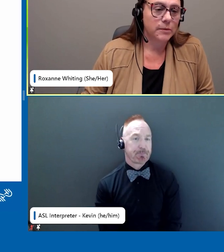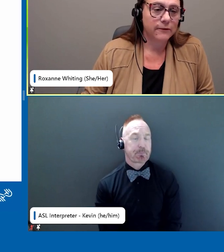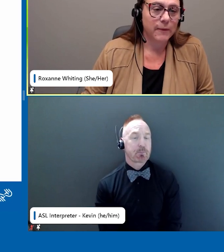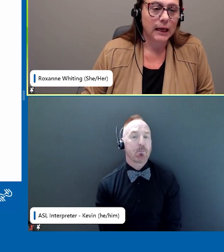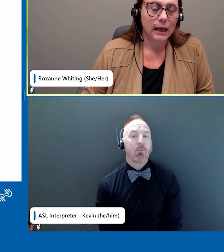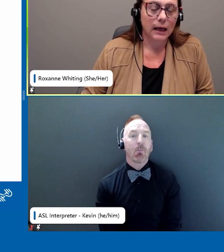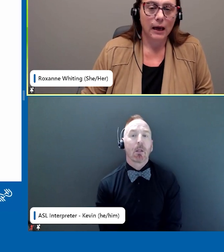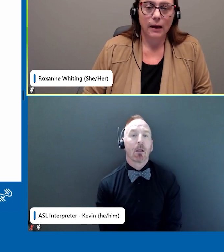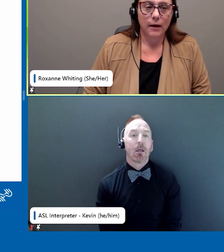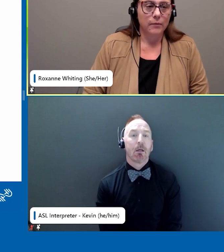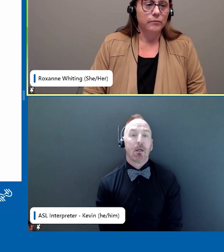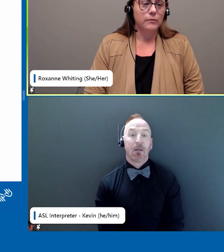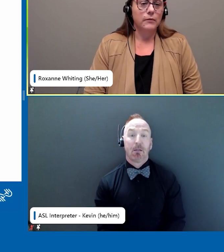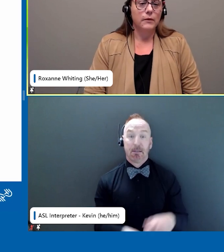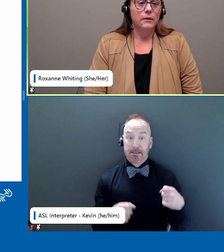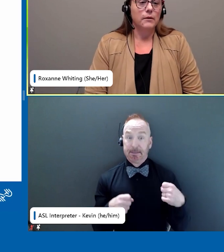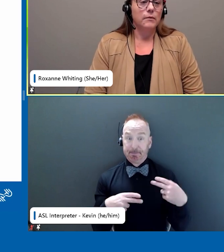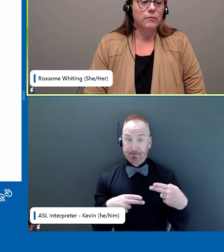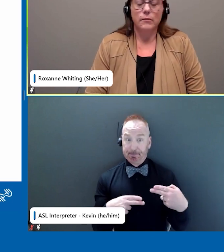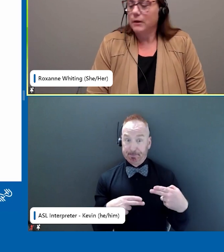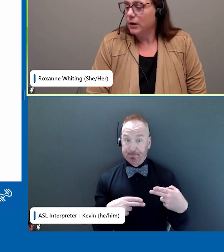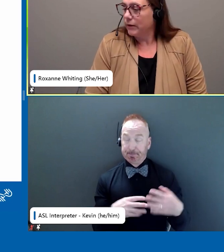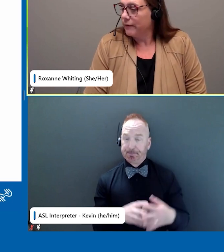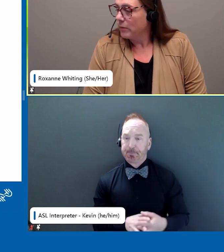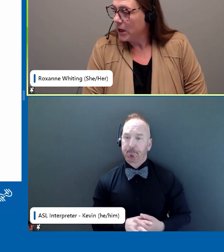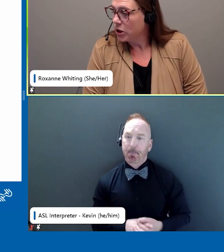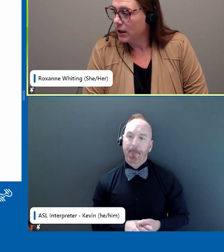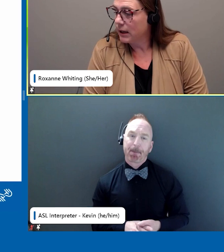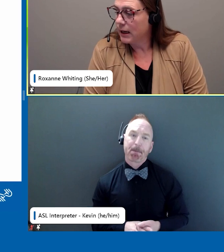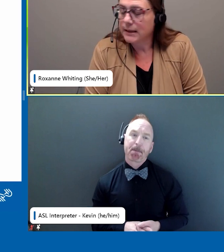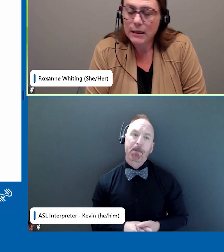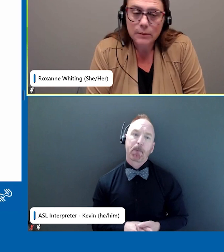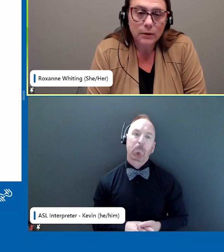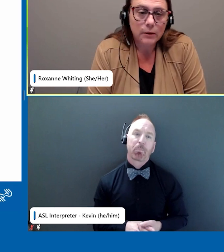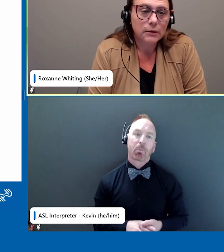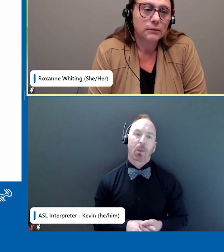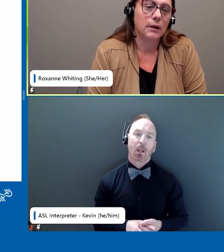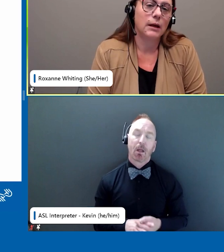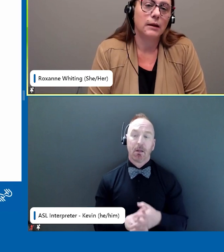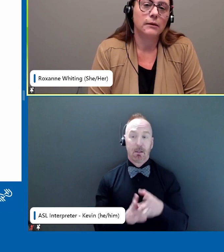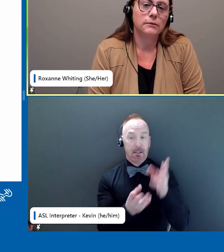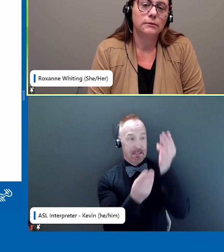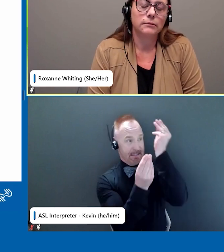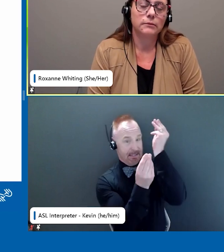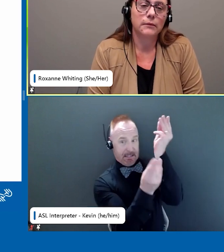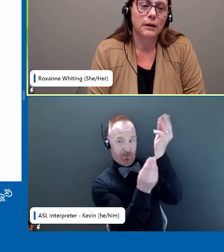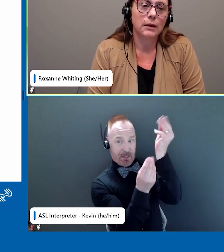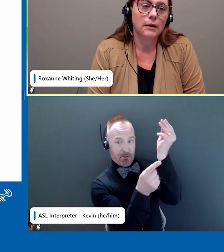So, in terms of making your information accessible,